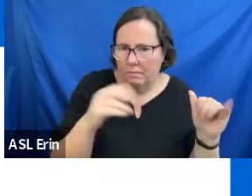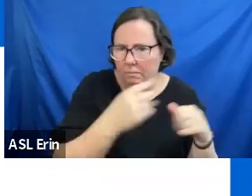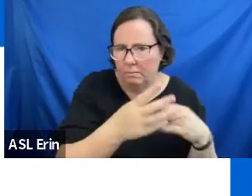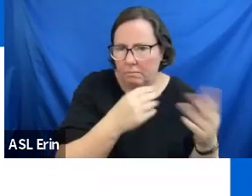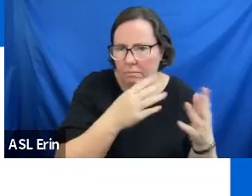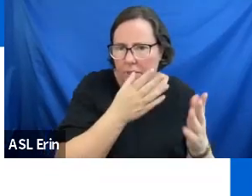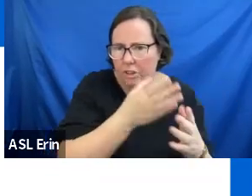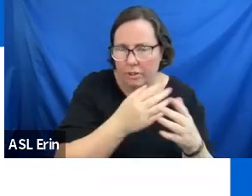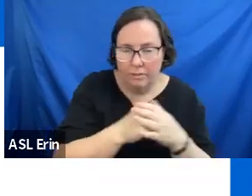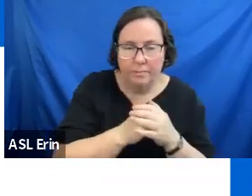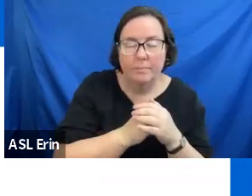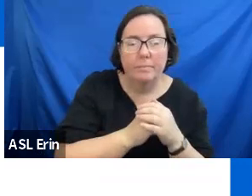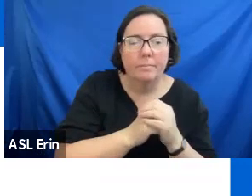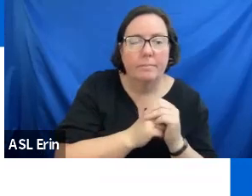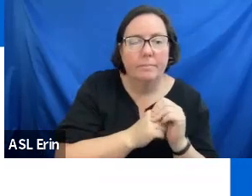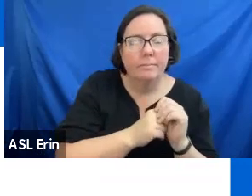services they need.